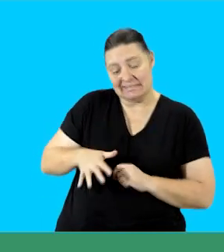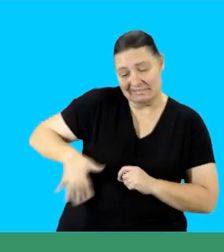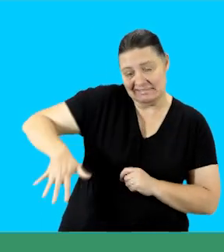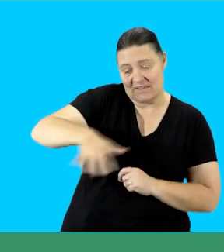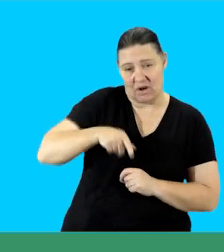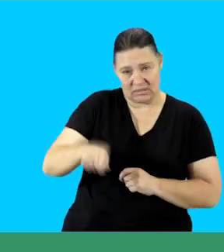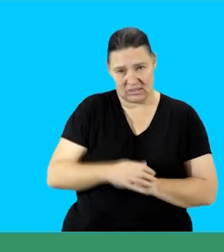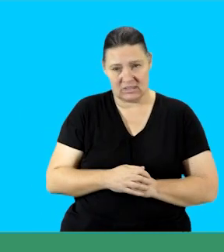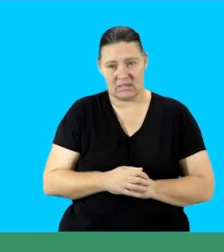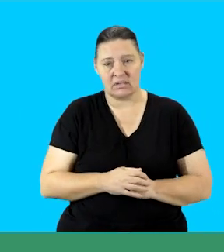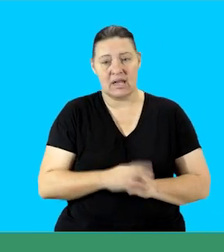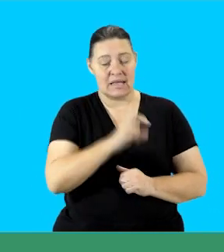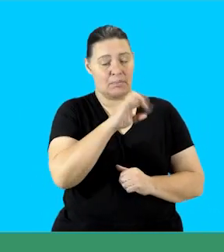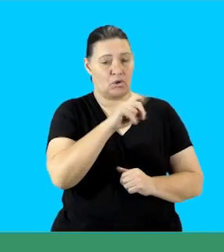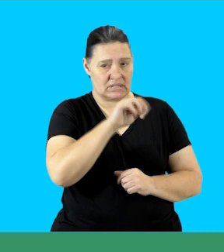and psychographics.